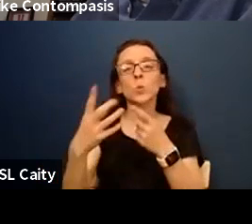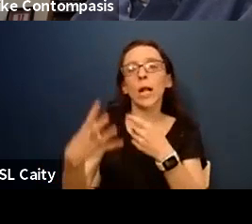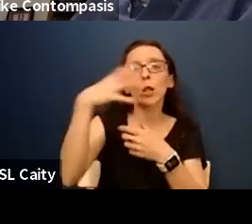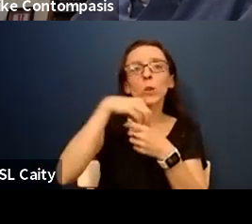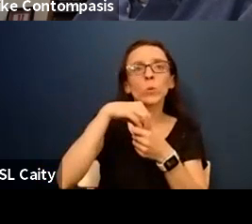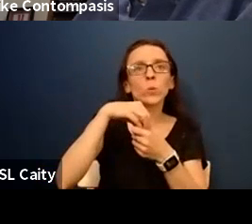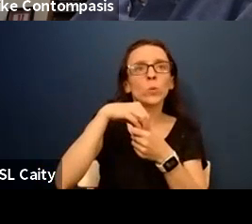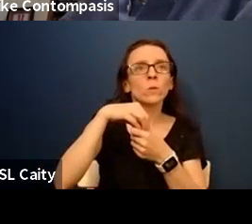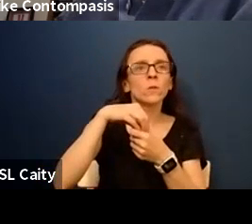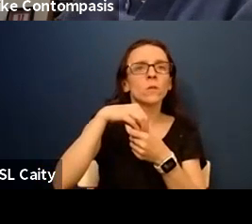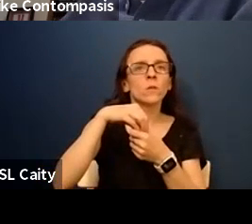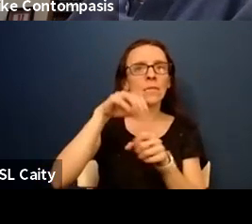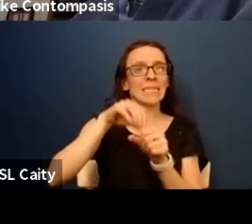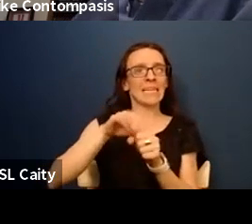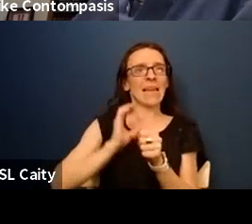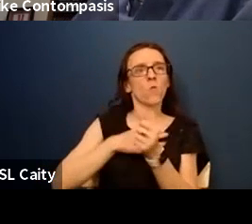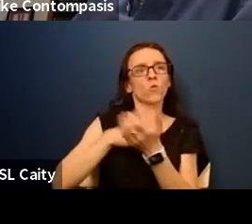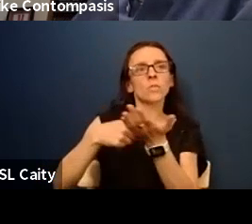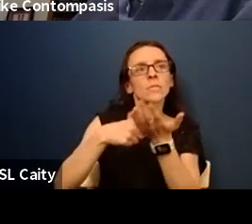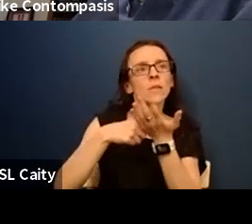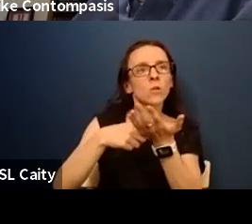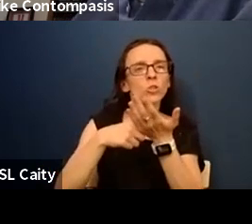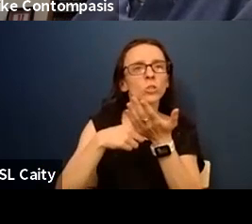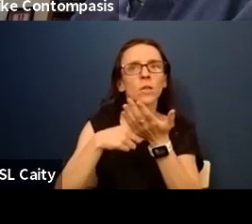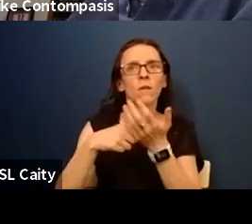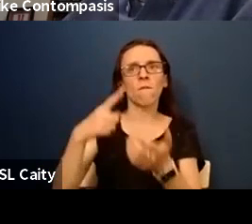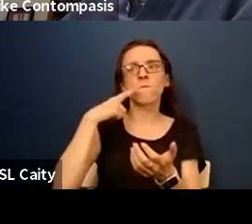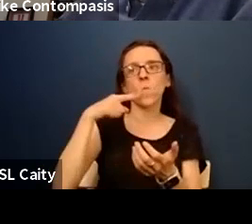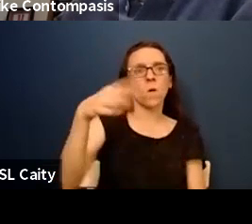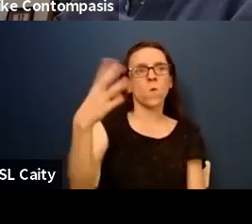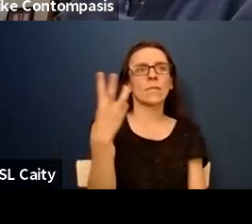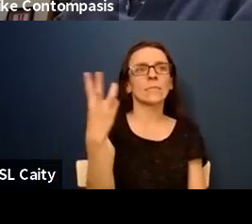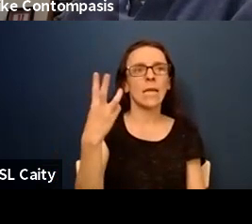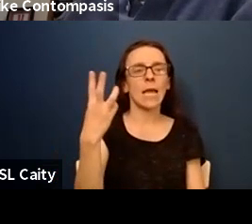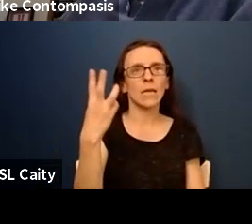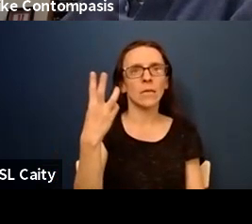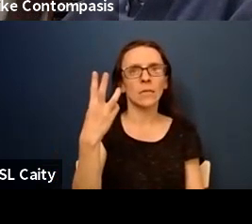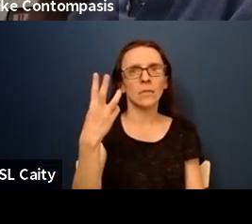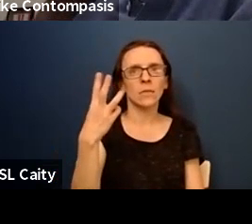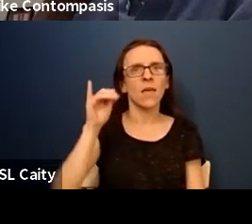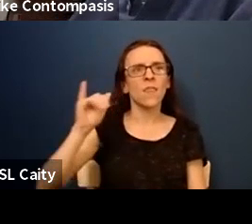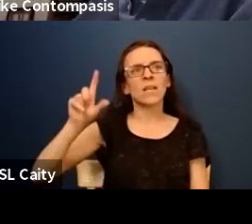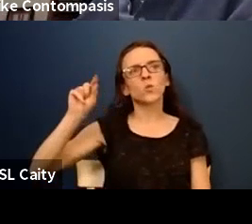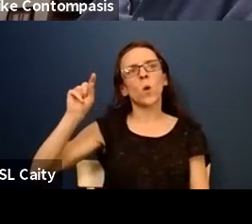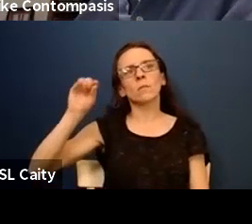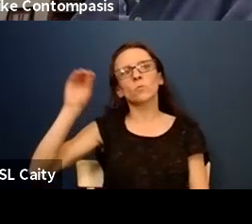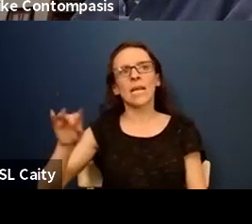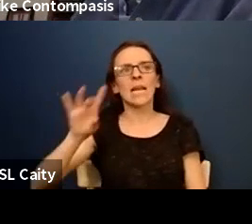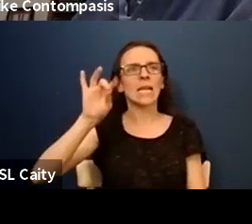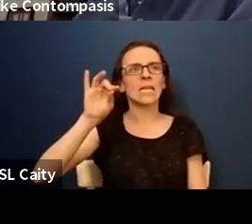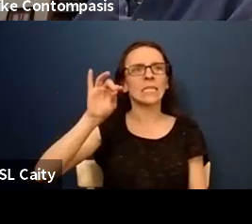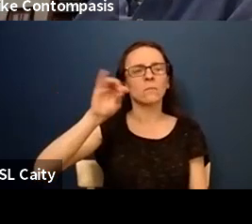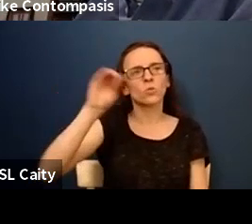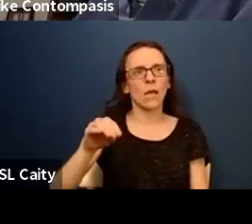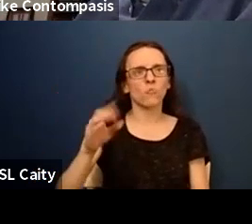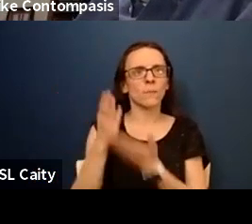in our discussion on Wednesday the 2080 recommendation, whether that's